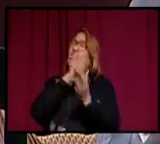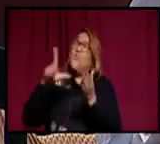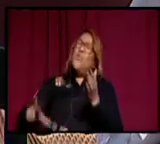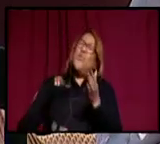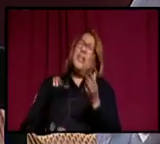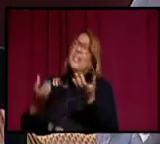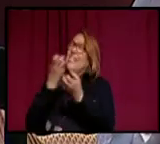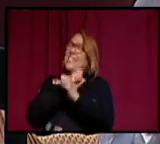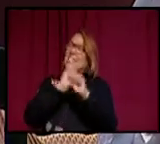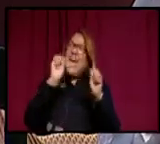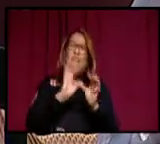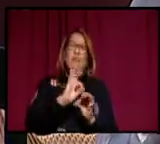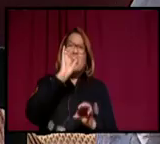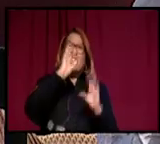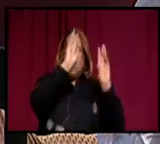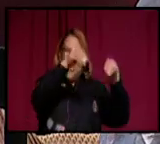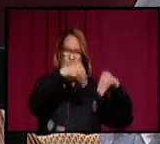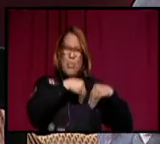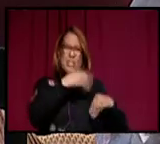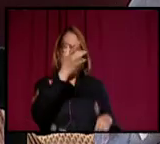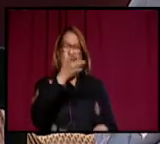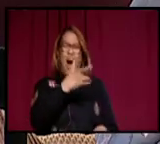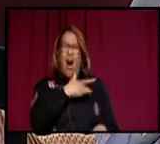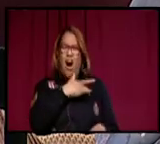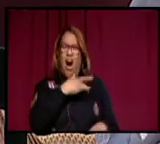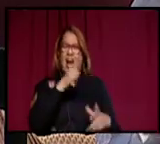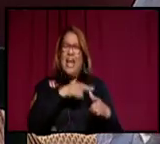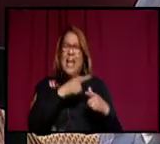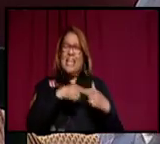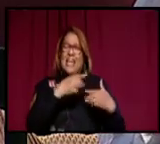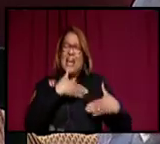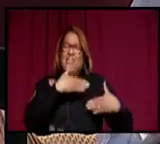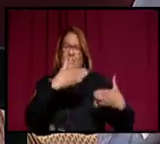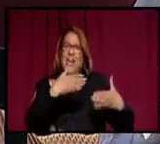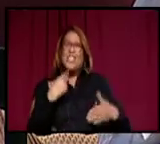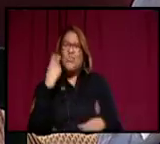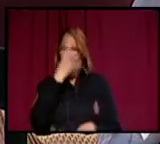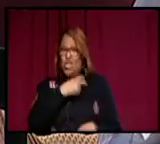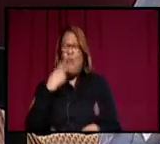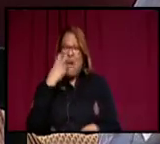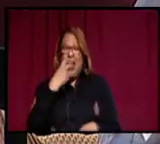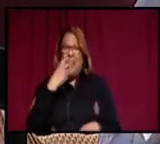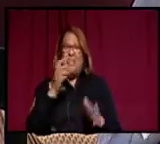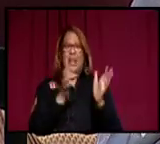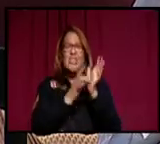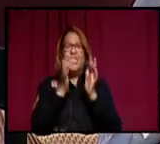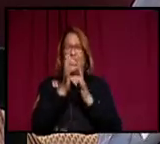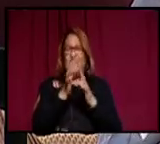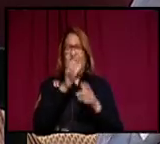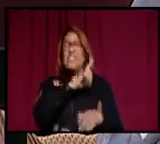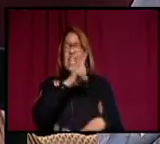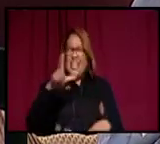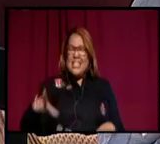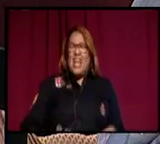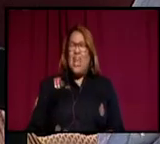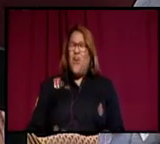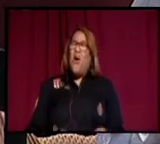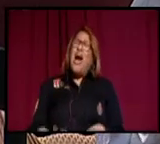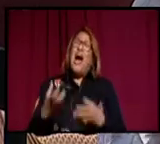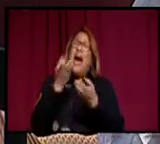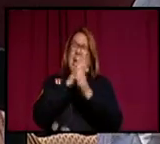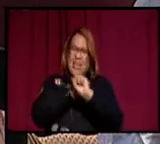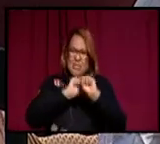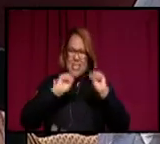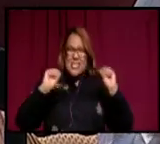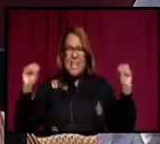soul. Come into my life. Come into my heart. And then confess with your mouth that Jesus is Lord. Confess that I am saved.